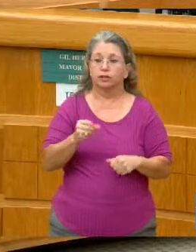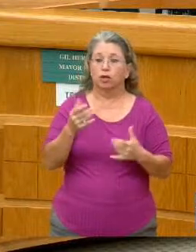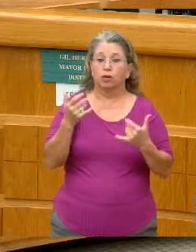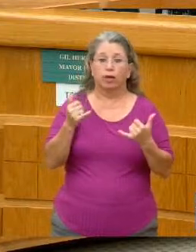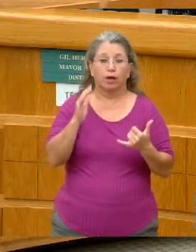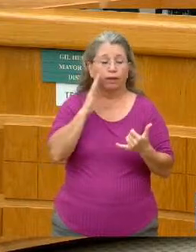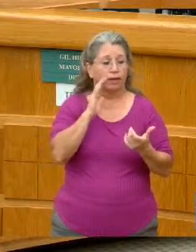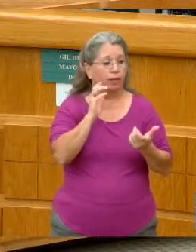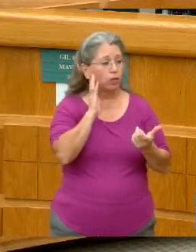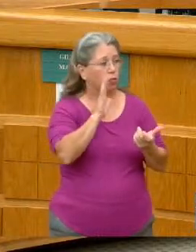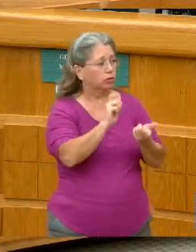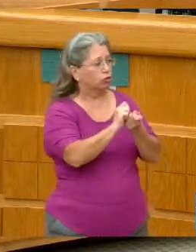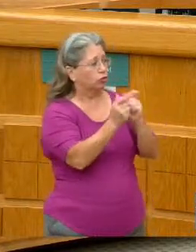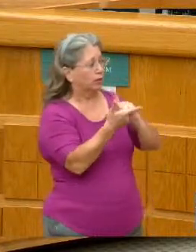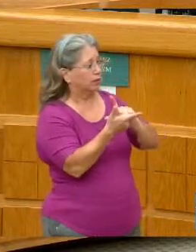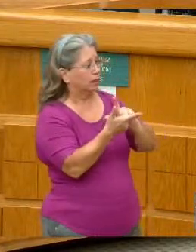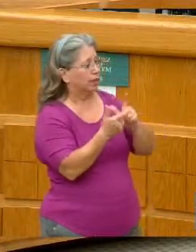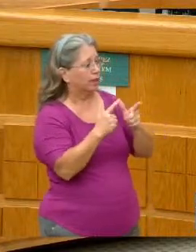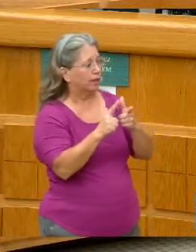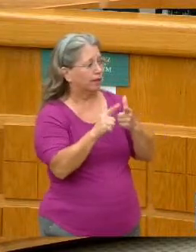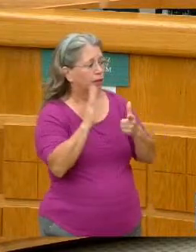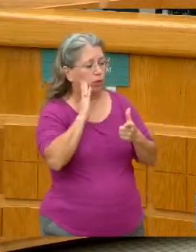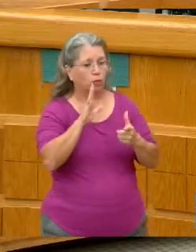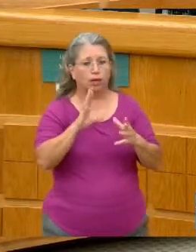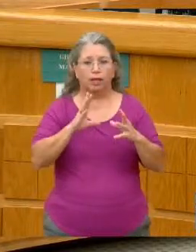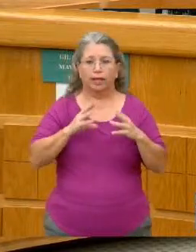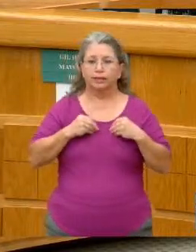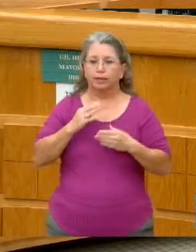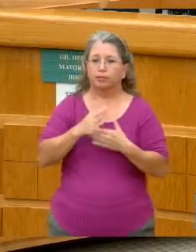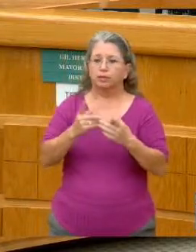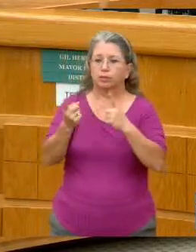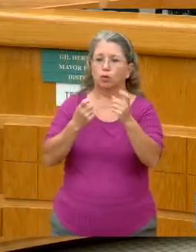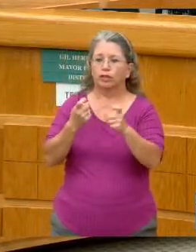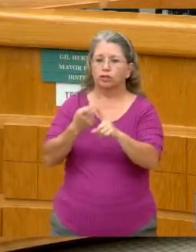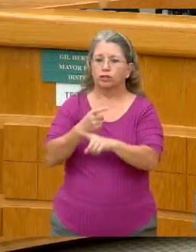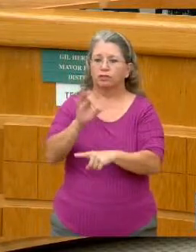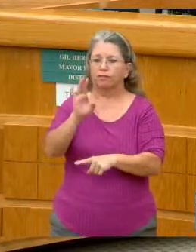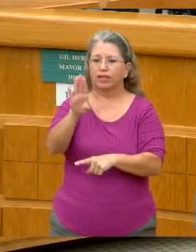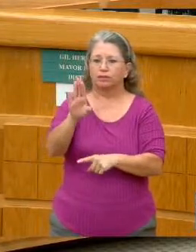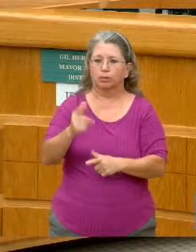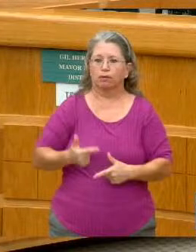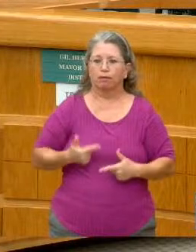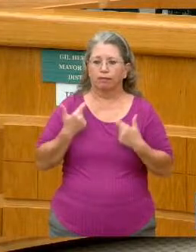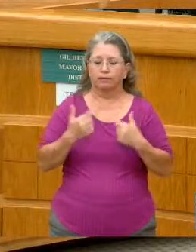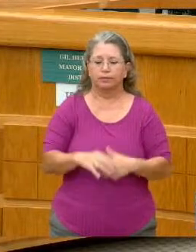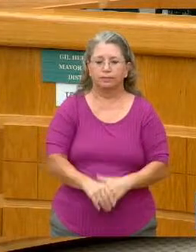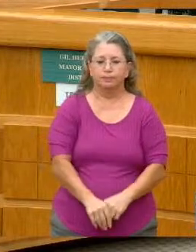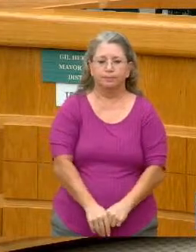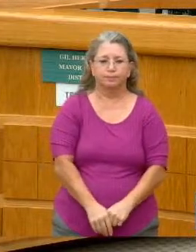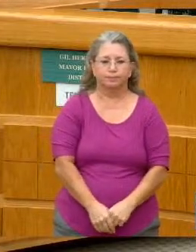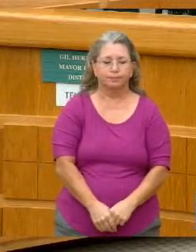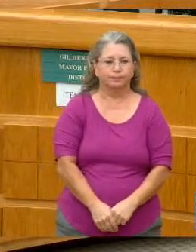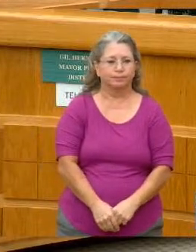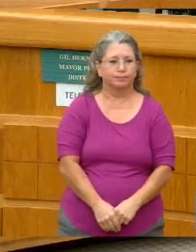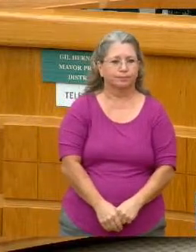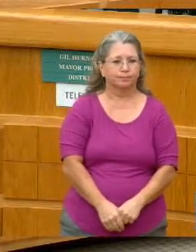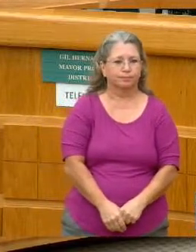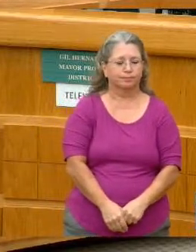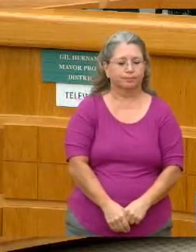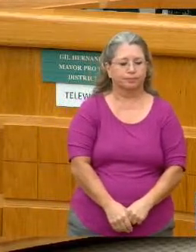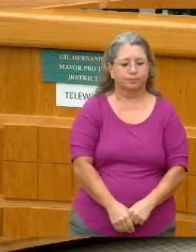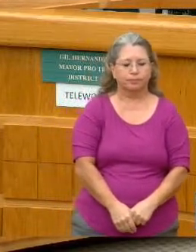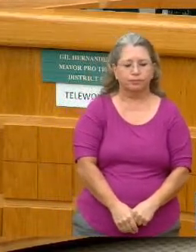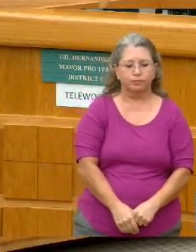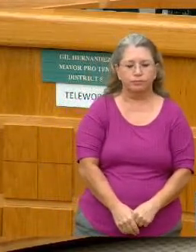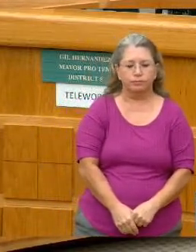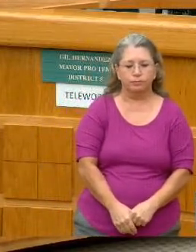have a translation and then we'll take a couple questions from Facebook Live. En cuanto al virus, este puede transmitirse mediante el aire, en el